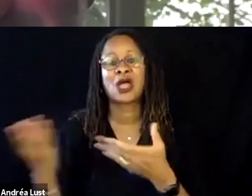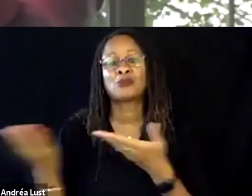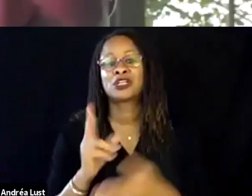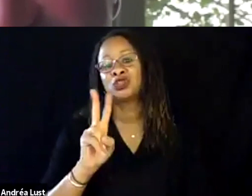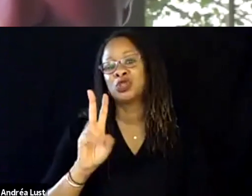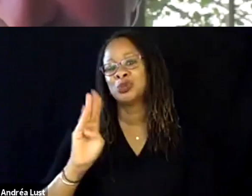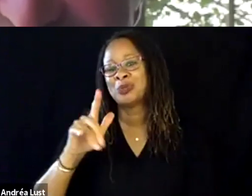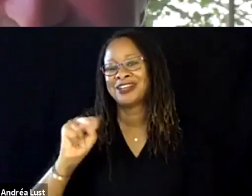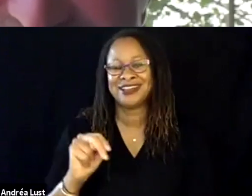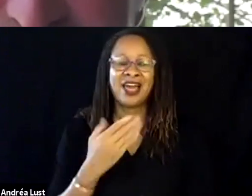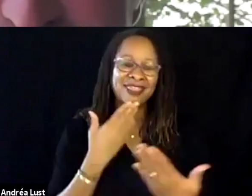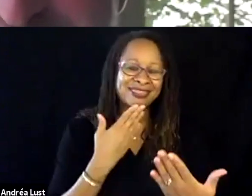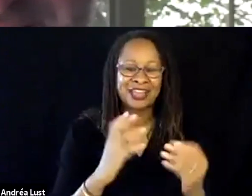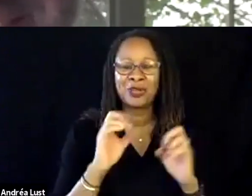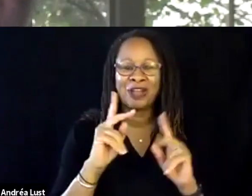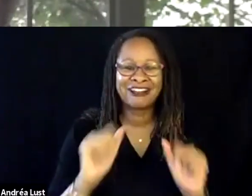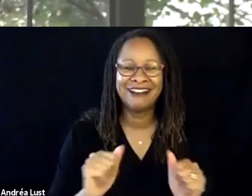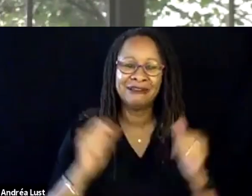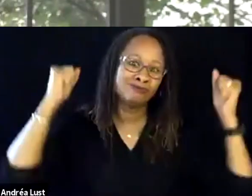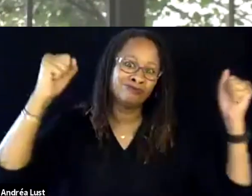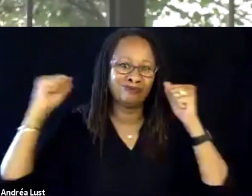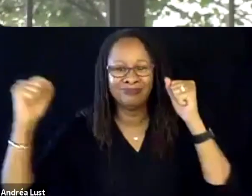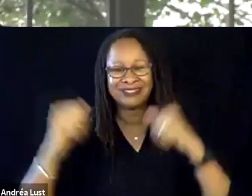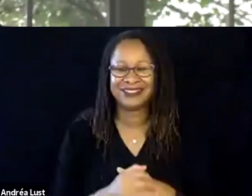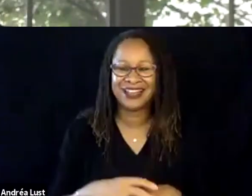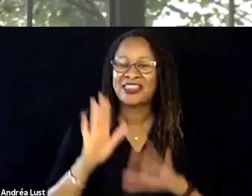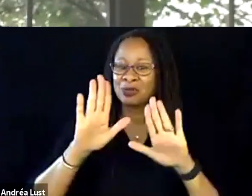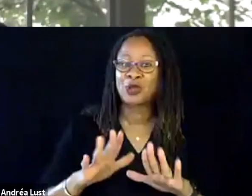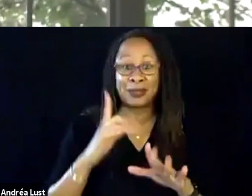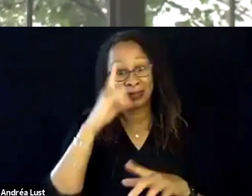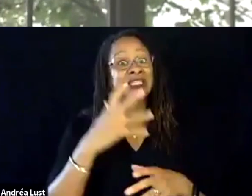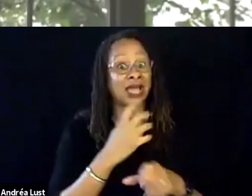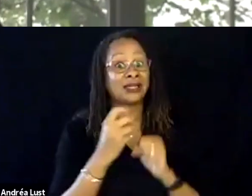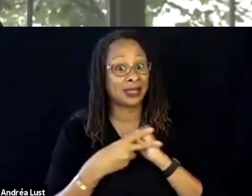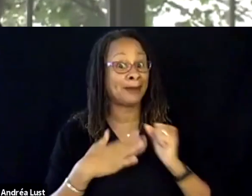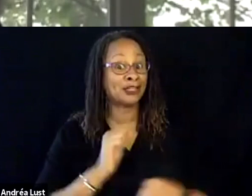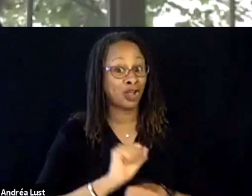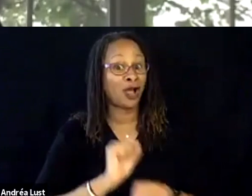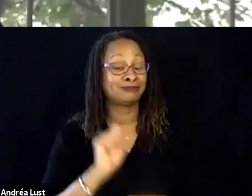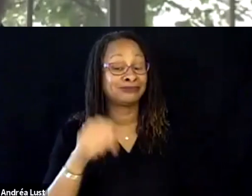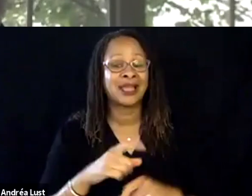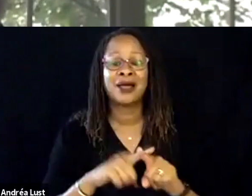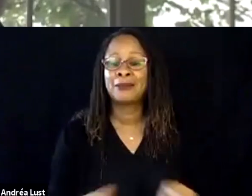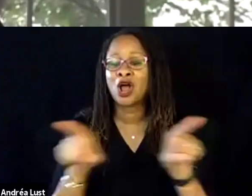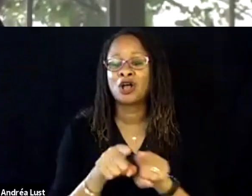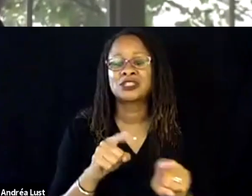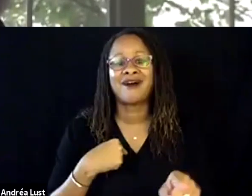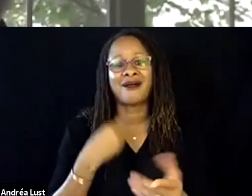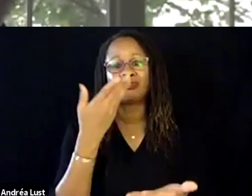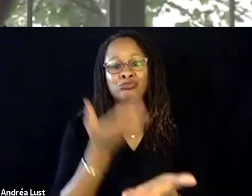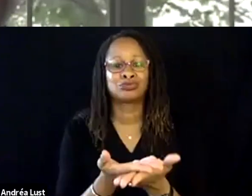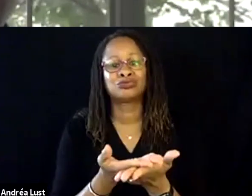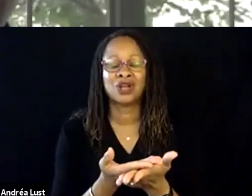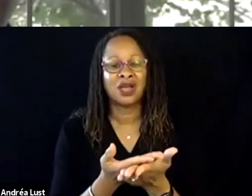Which thank you, Erica, which was great, because I got to keep my job. But also because I proved it, I really